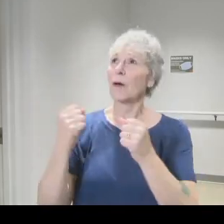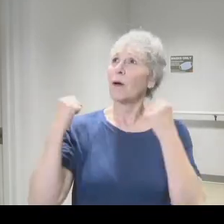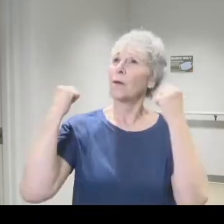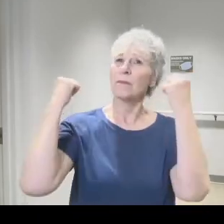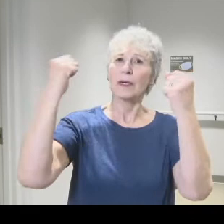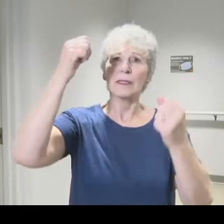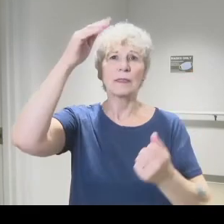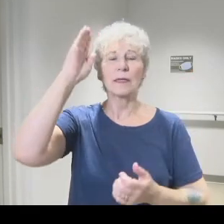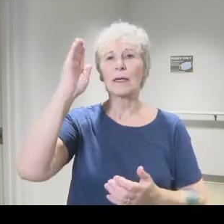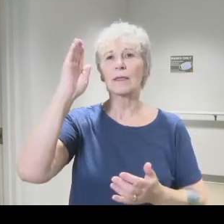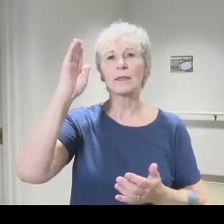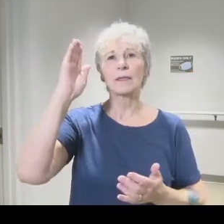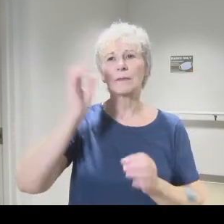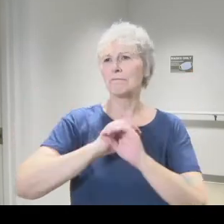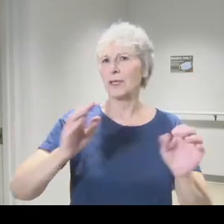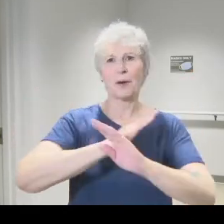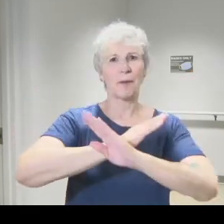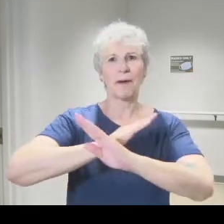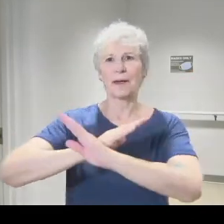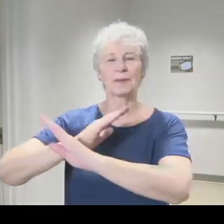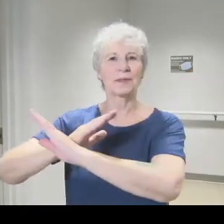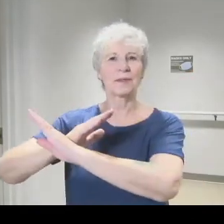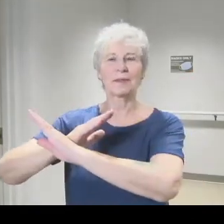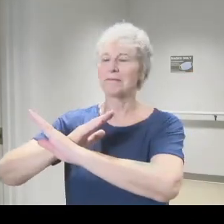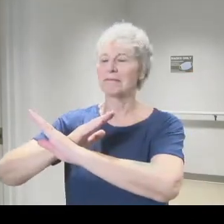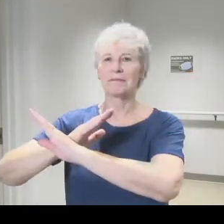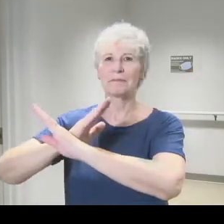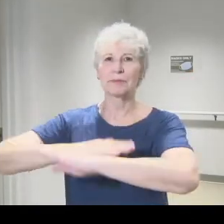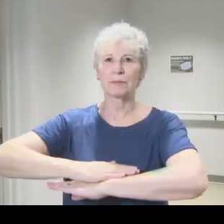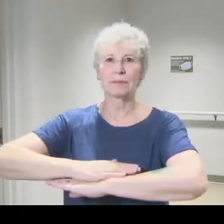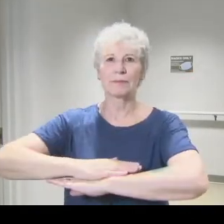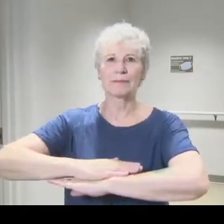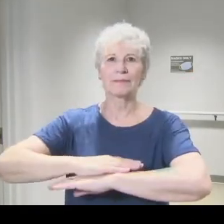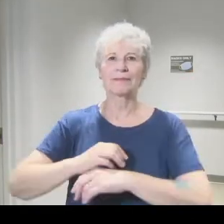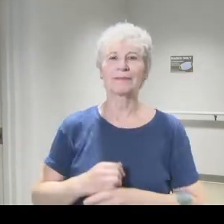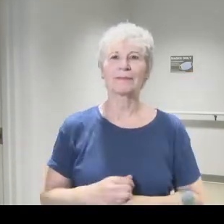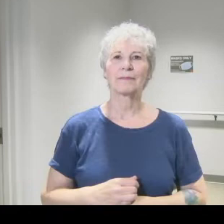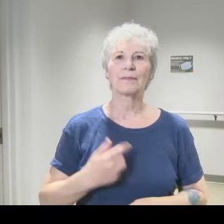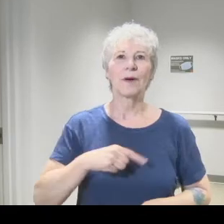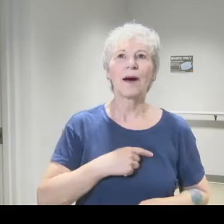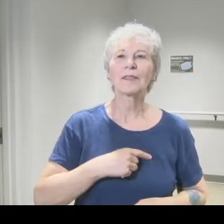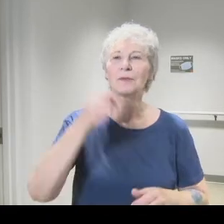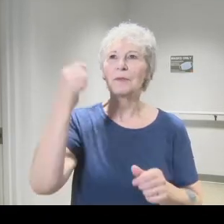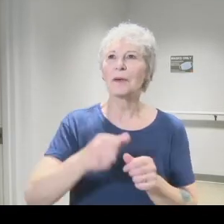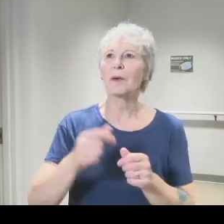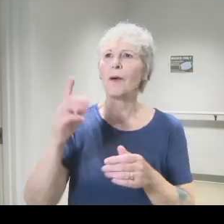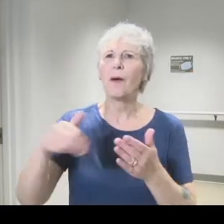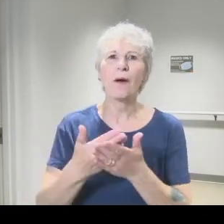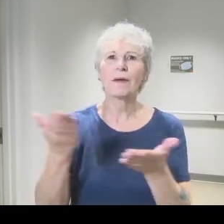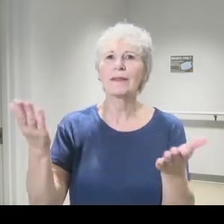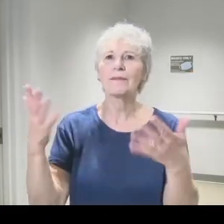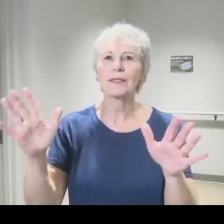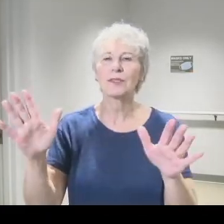God, no obstacle is too big from us remembering what he's done